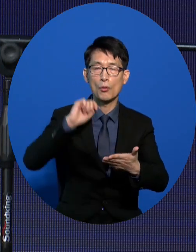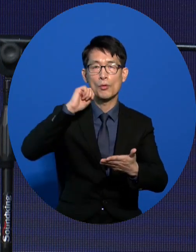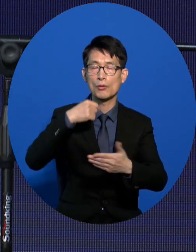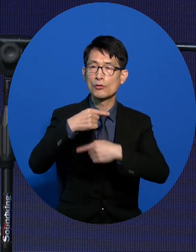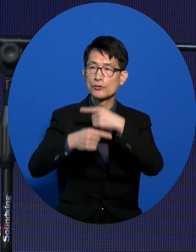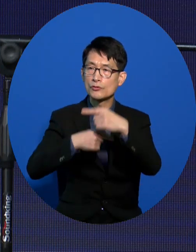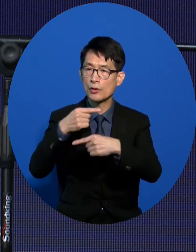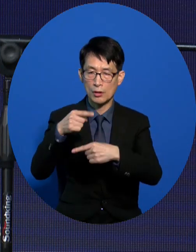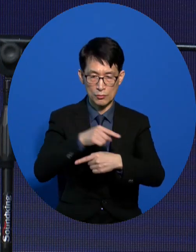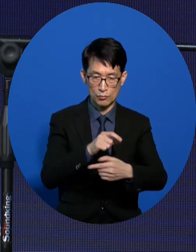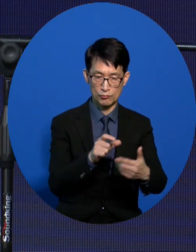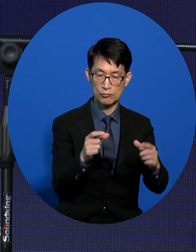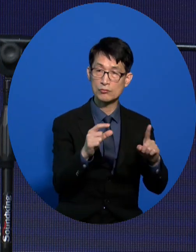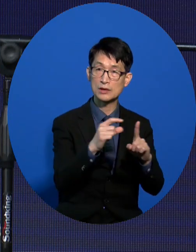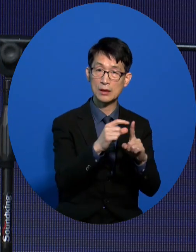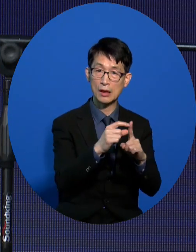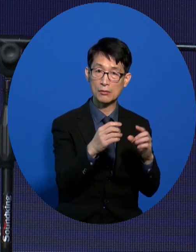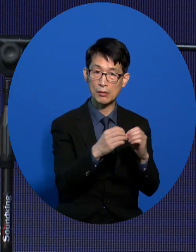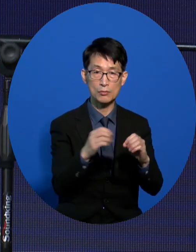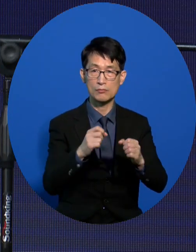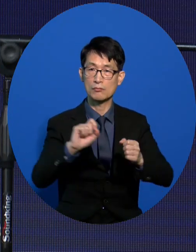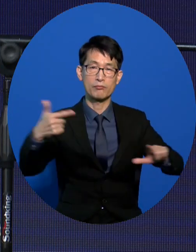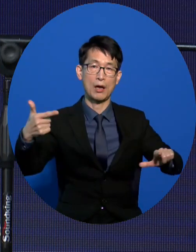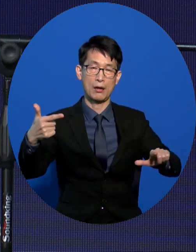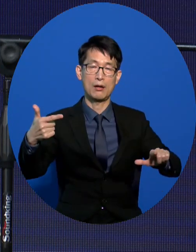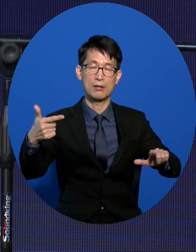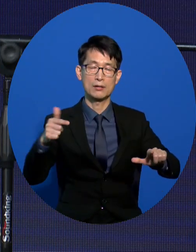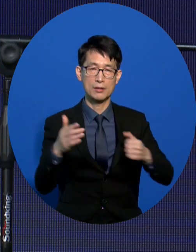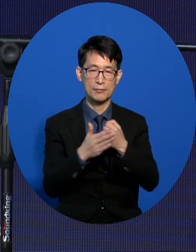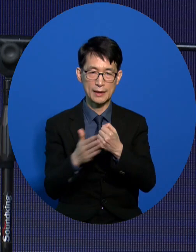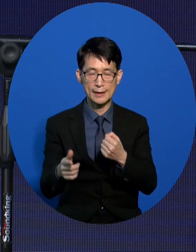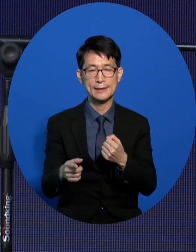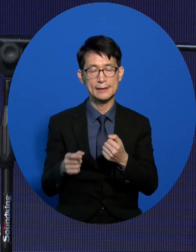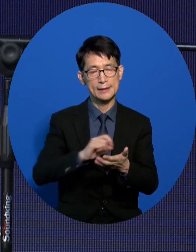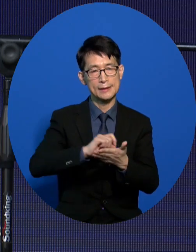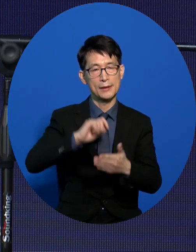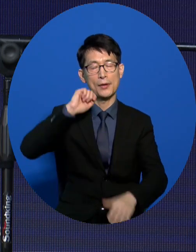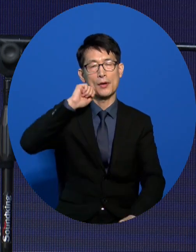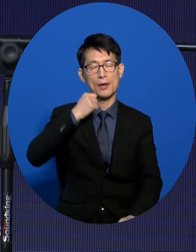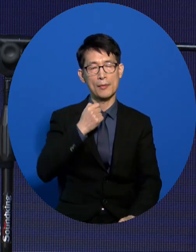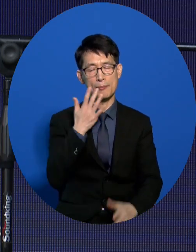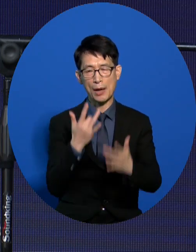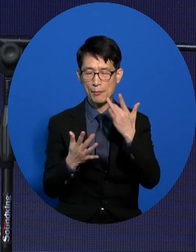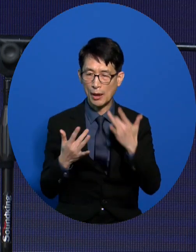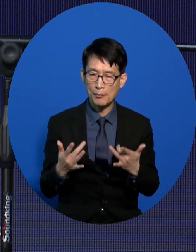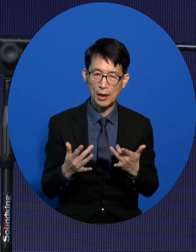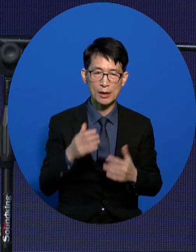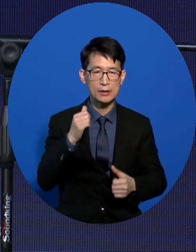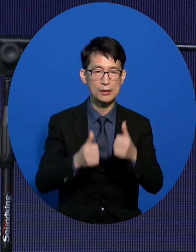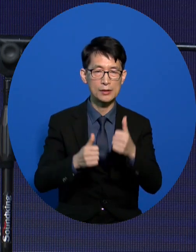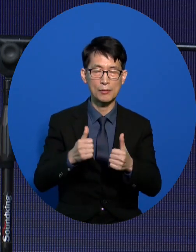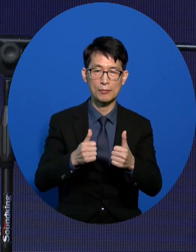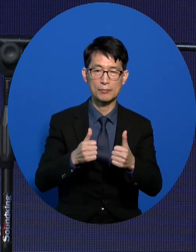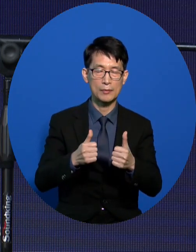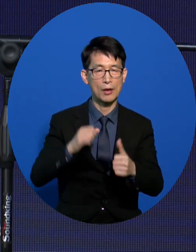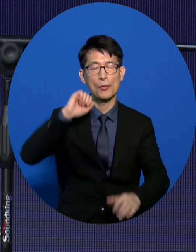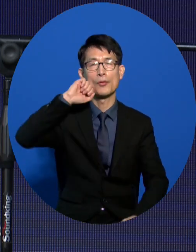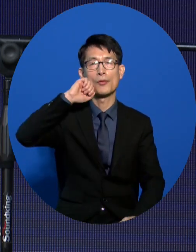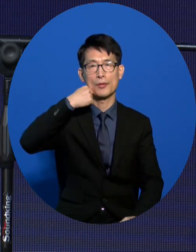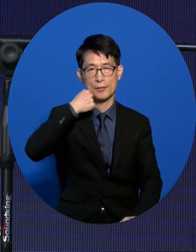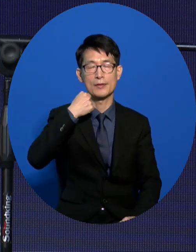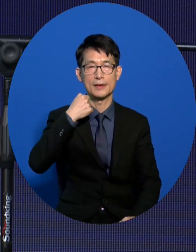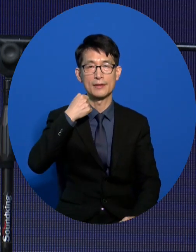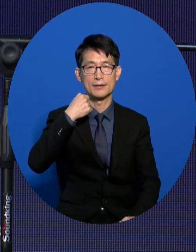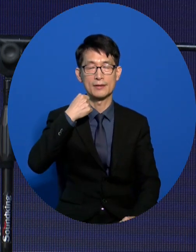also the trainees, it's difficult for them to understand the more specific professional terminology. And that